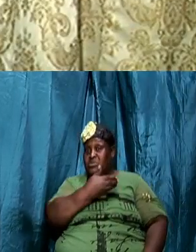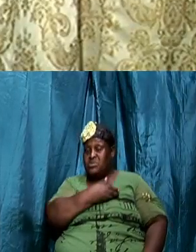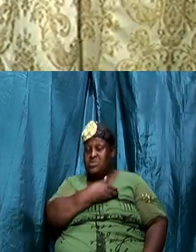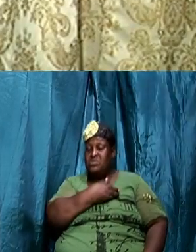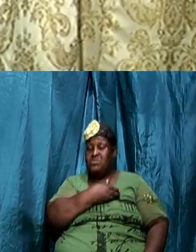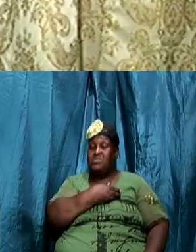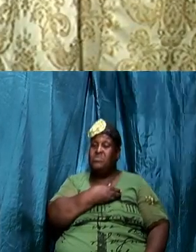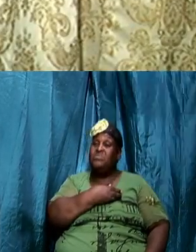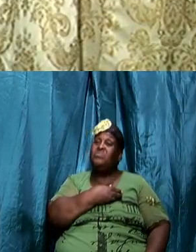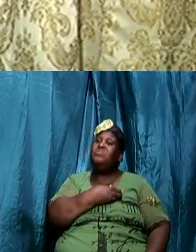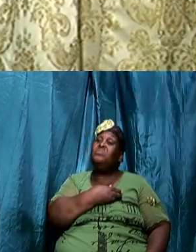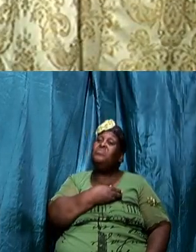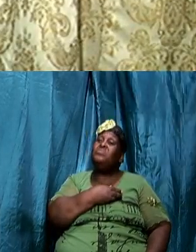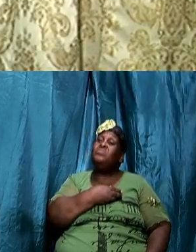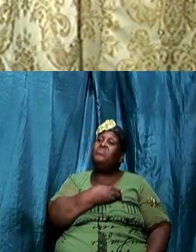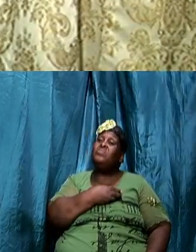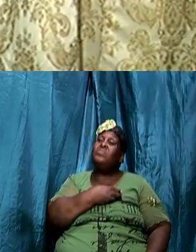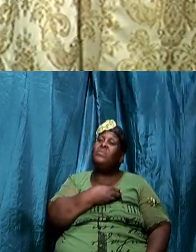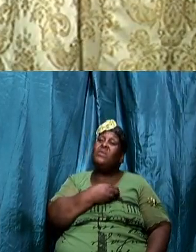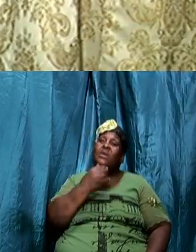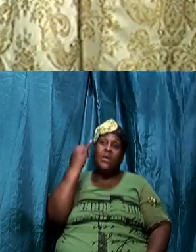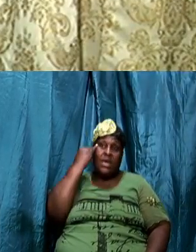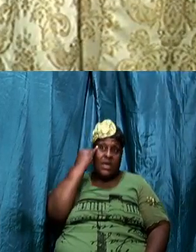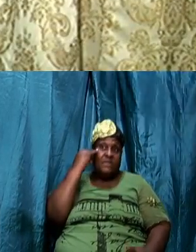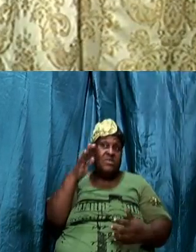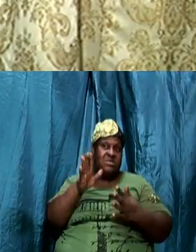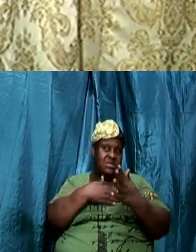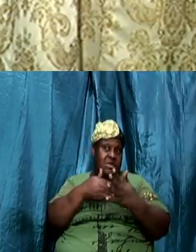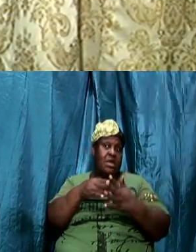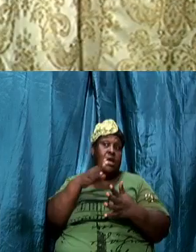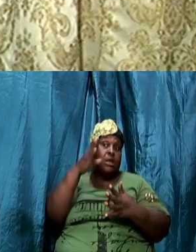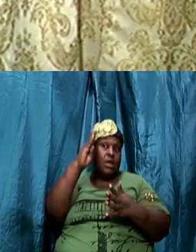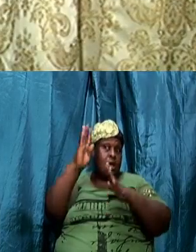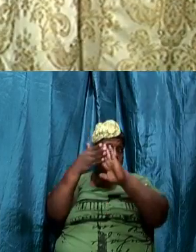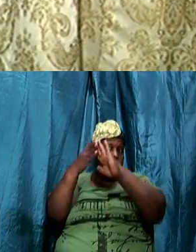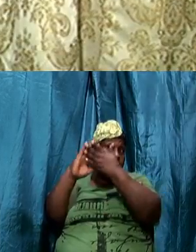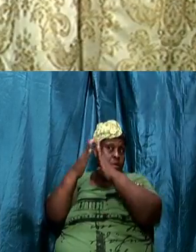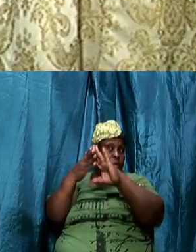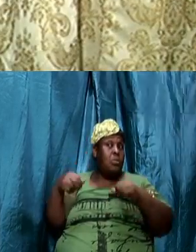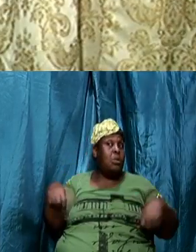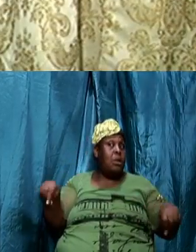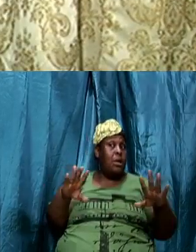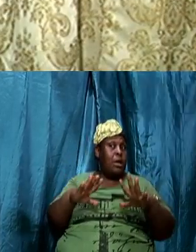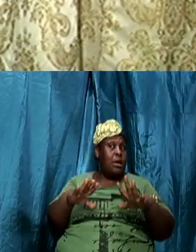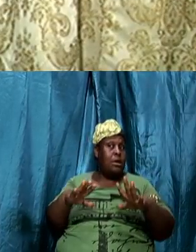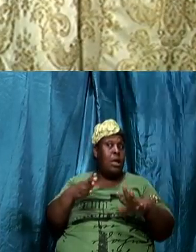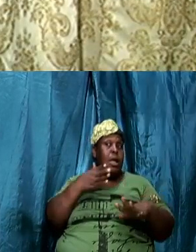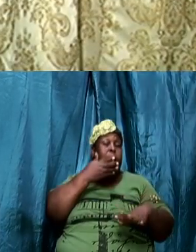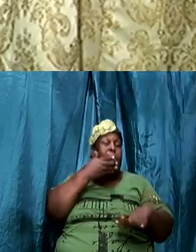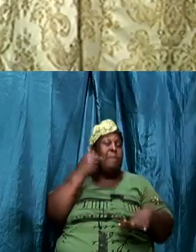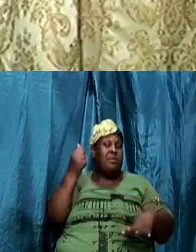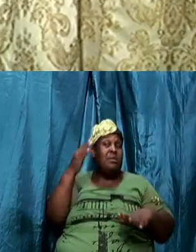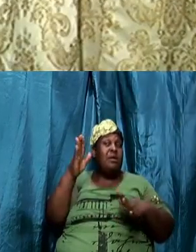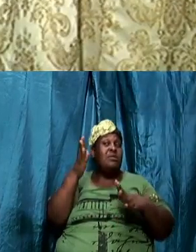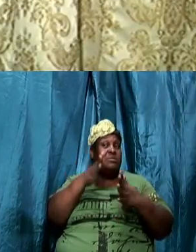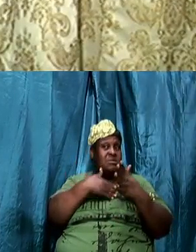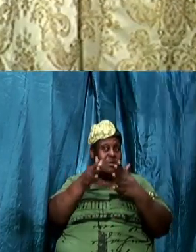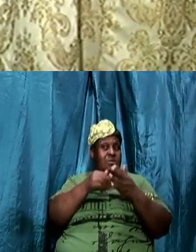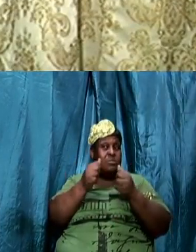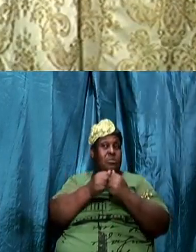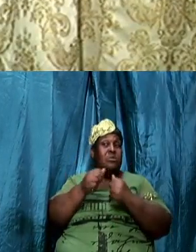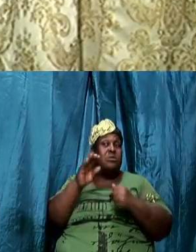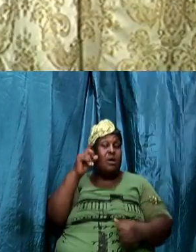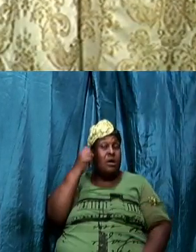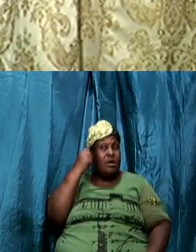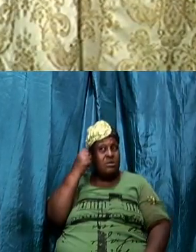Yes? So if we're singing Beulah Land, we better sing with understanding.